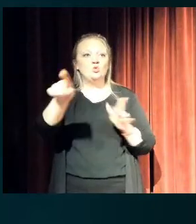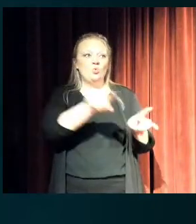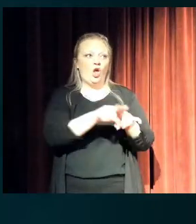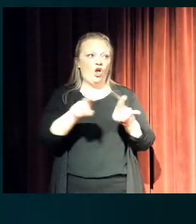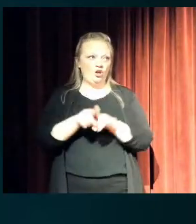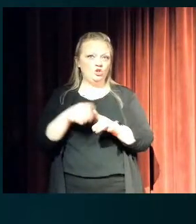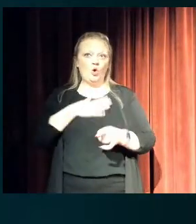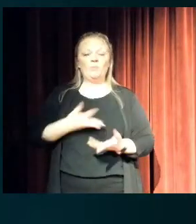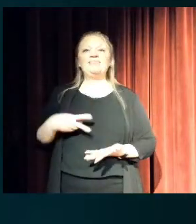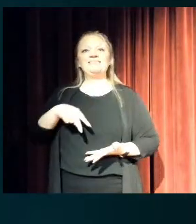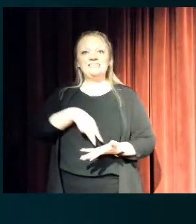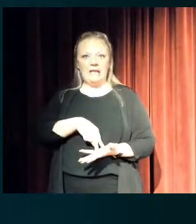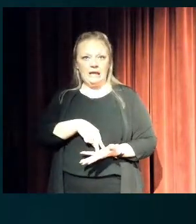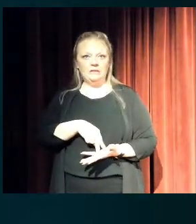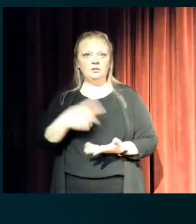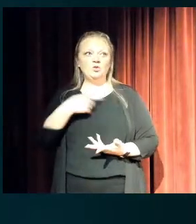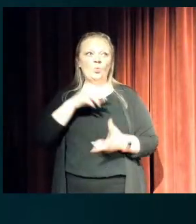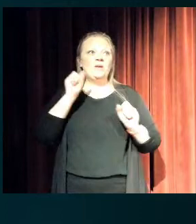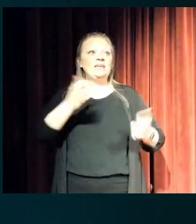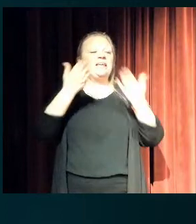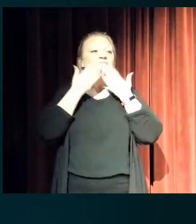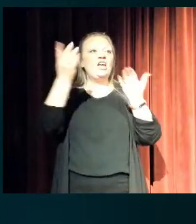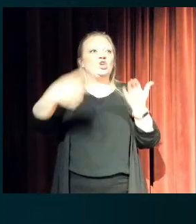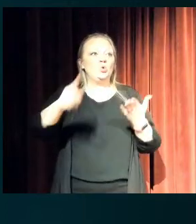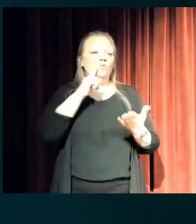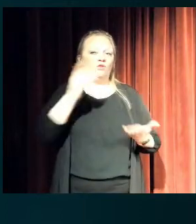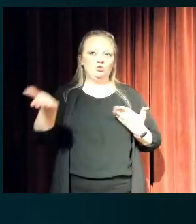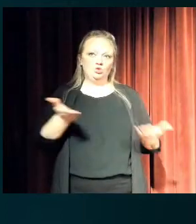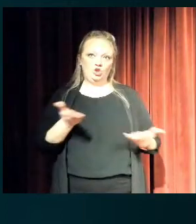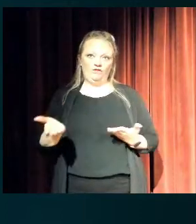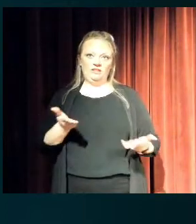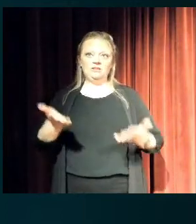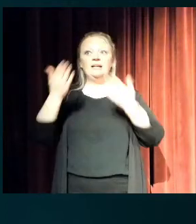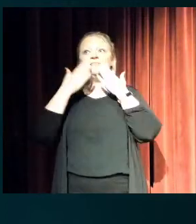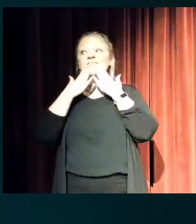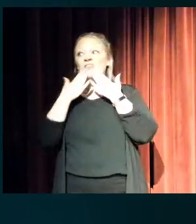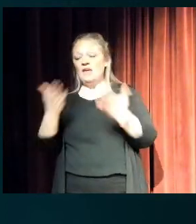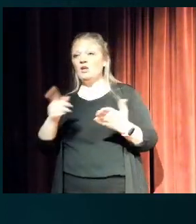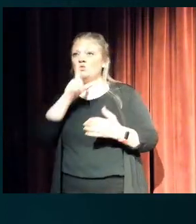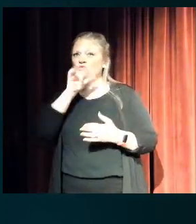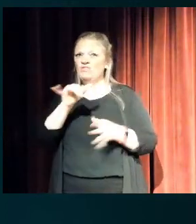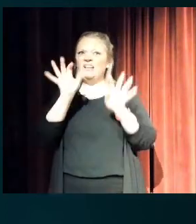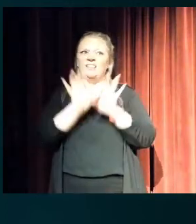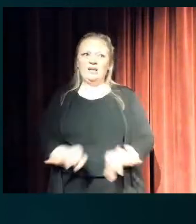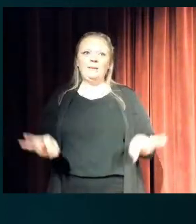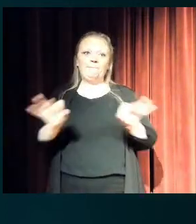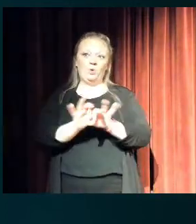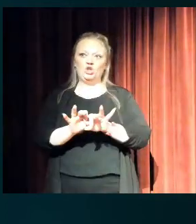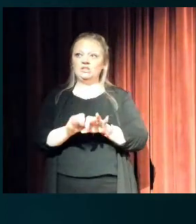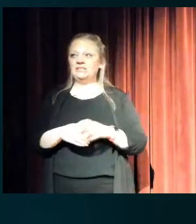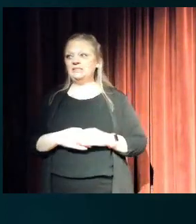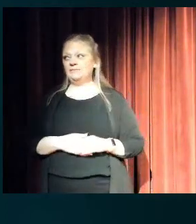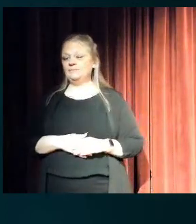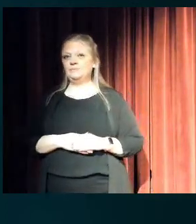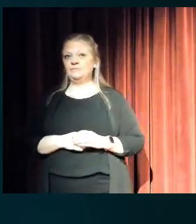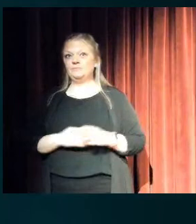so you can please stand, so that we may thank you for your service. Thank you. It really was important.